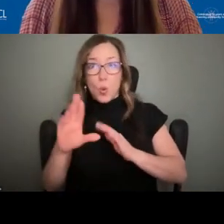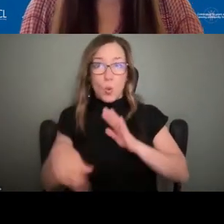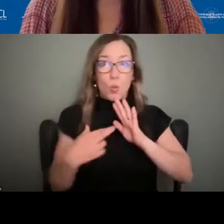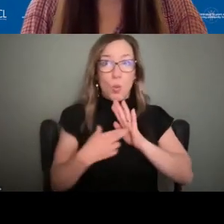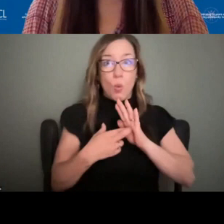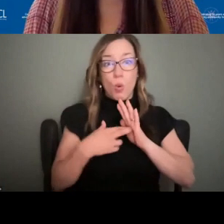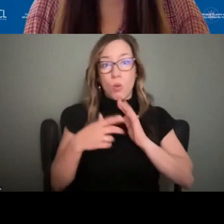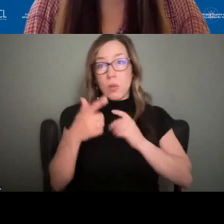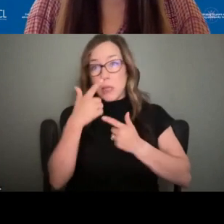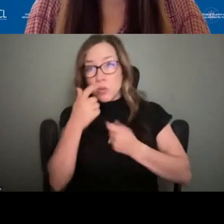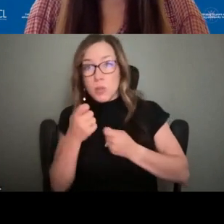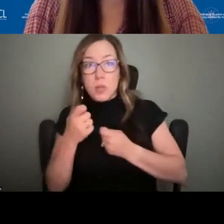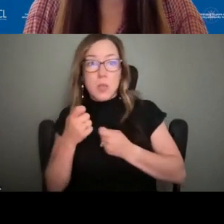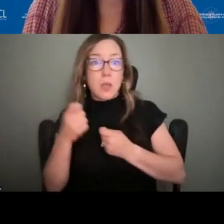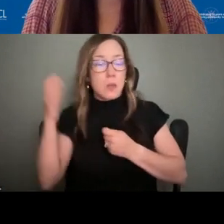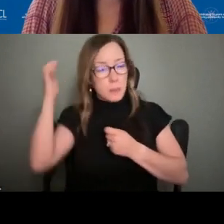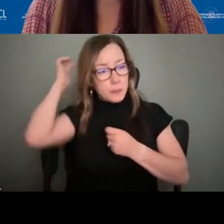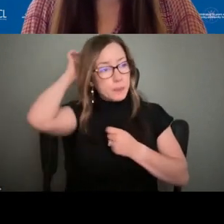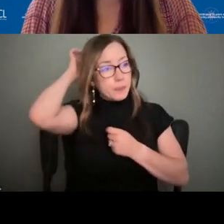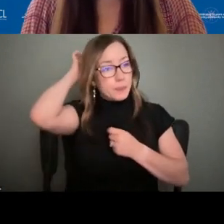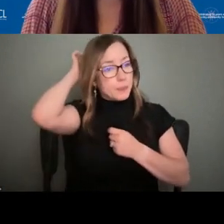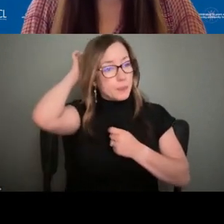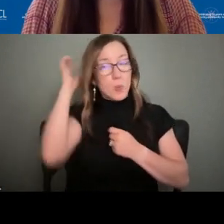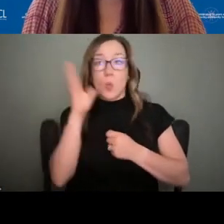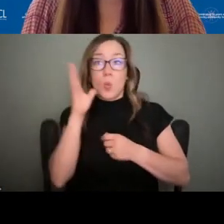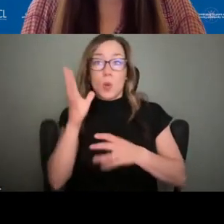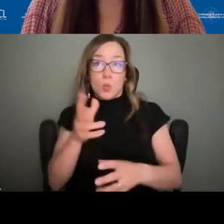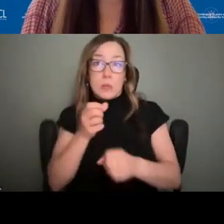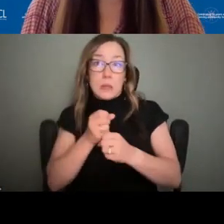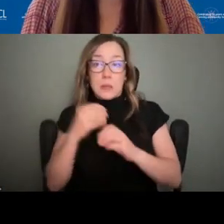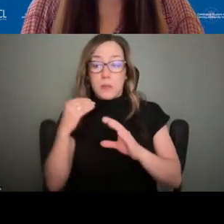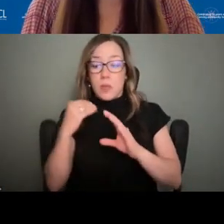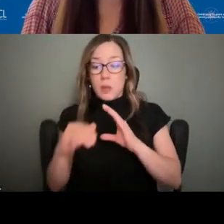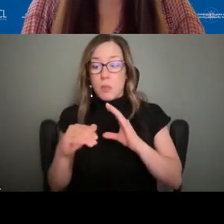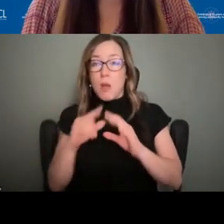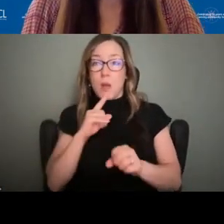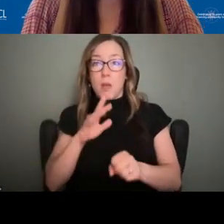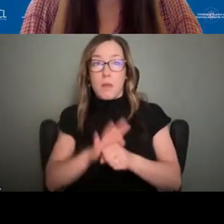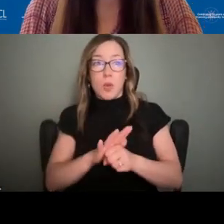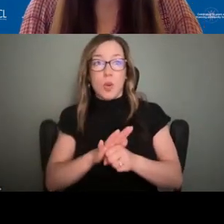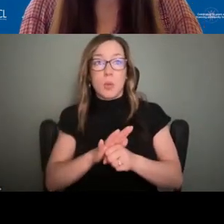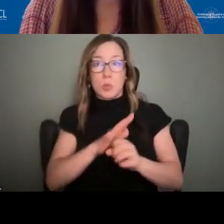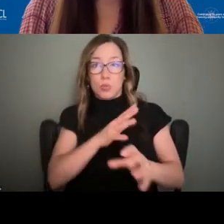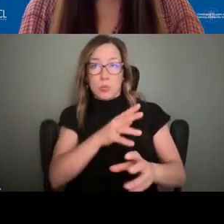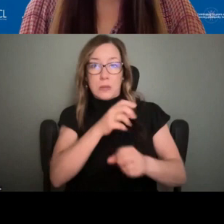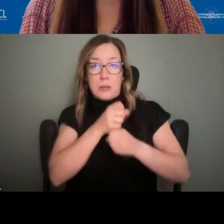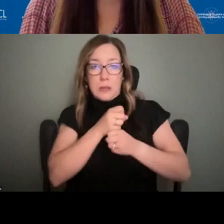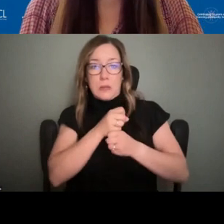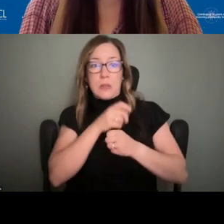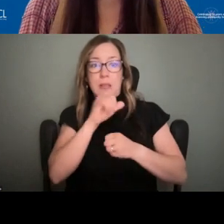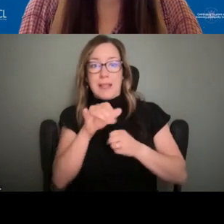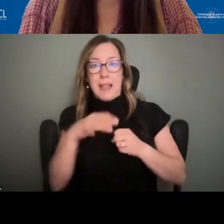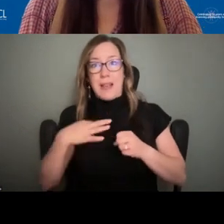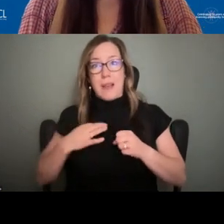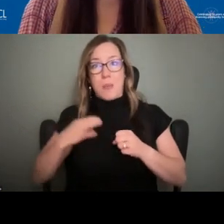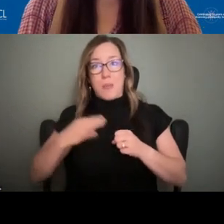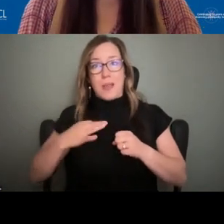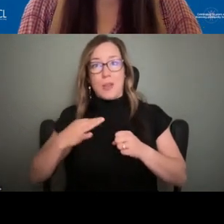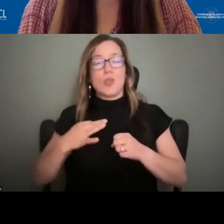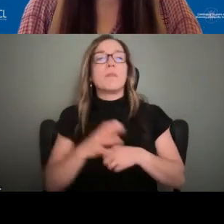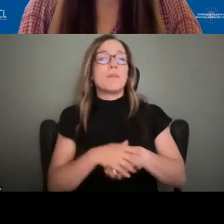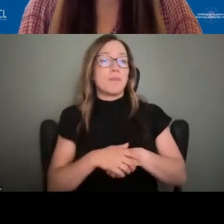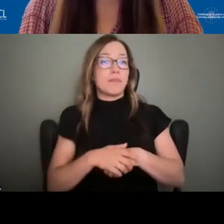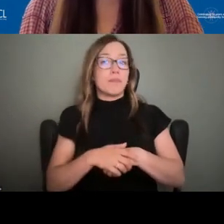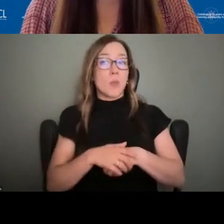you're interested in. You will receive an email that confirms receipt of that application. And once we review